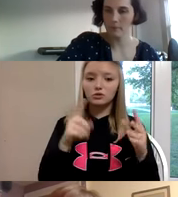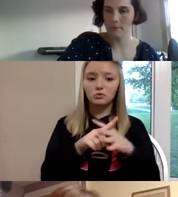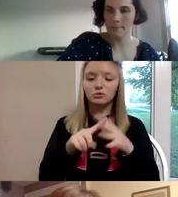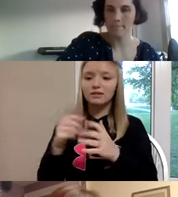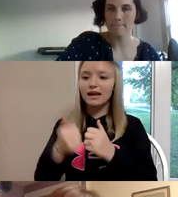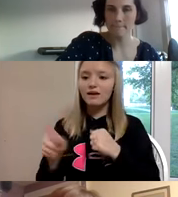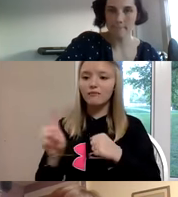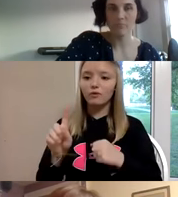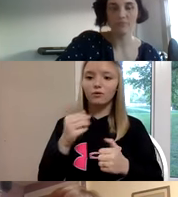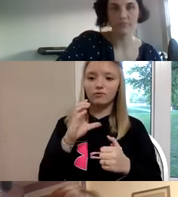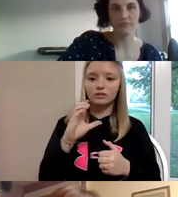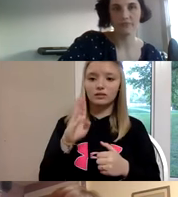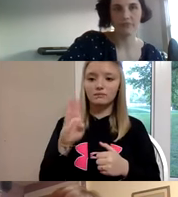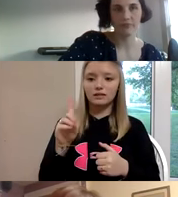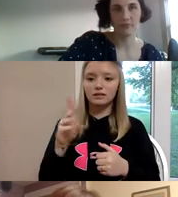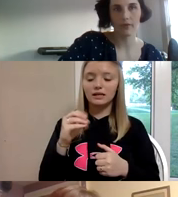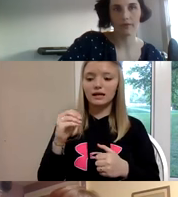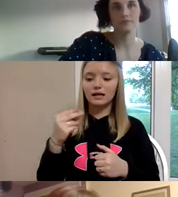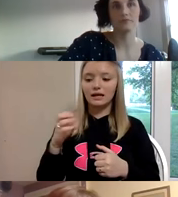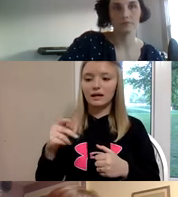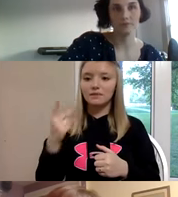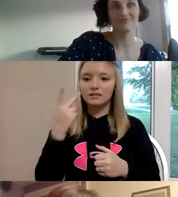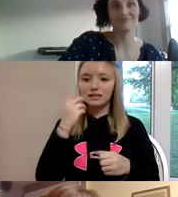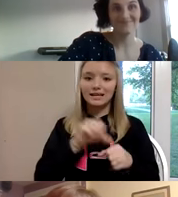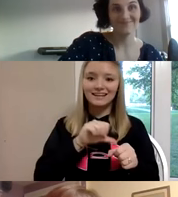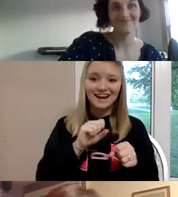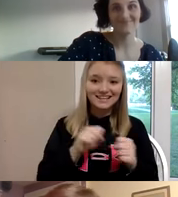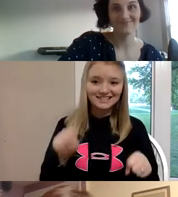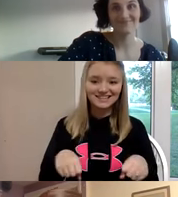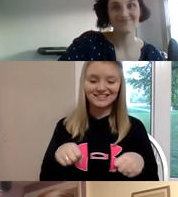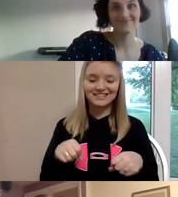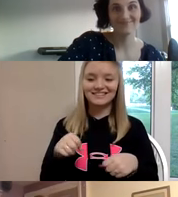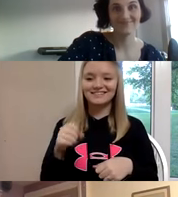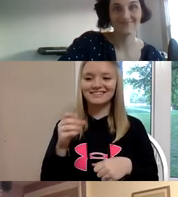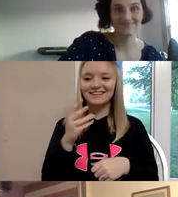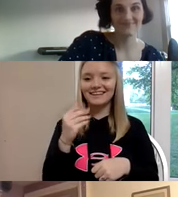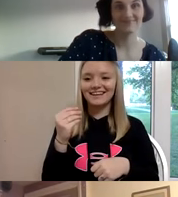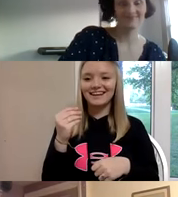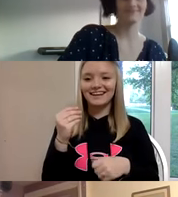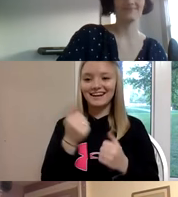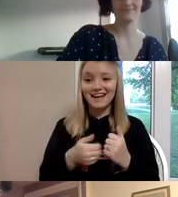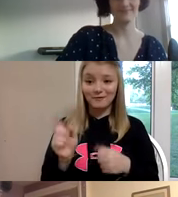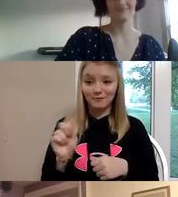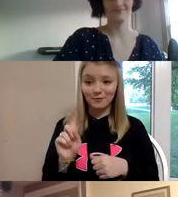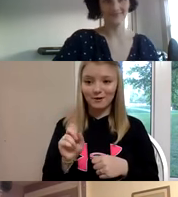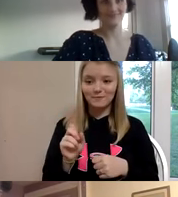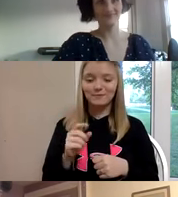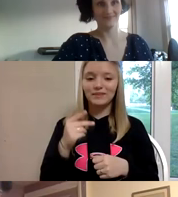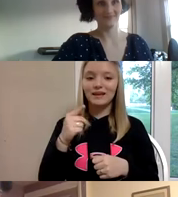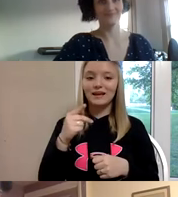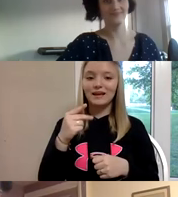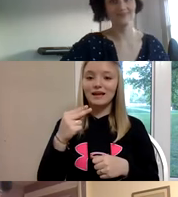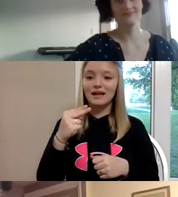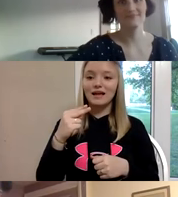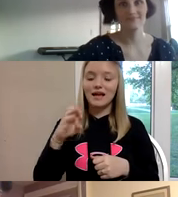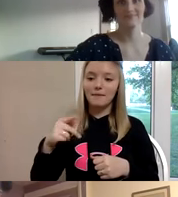CBD and hemp. You started seeing it in gas stations, even in just everywhere. Started seeing hemp seeds too in grocery